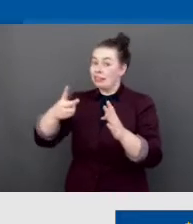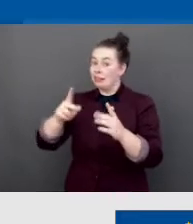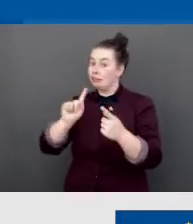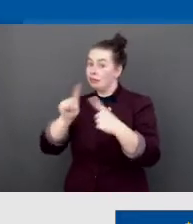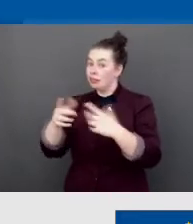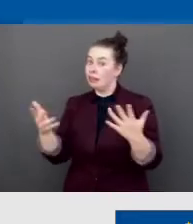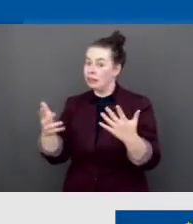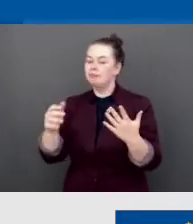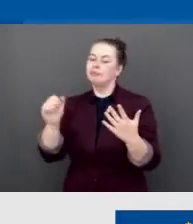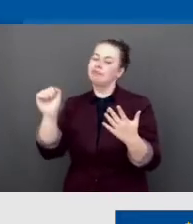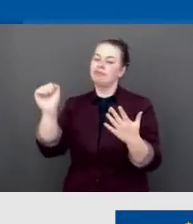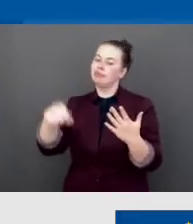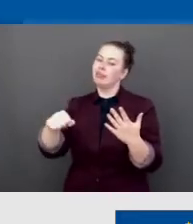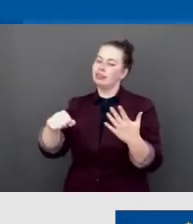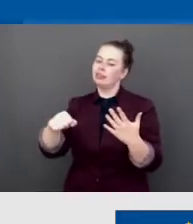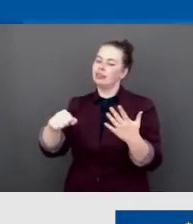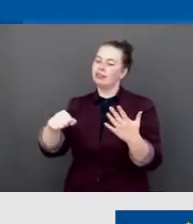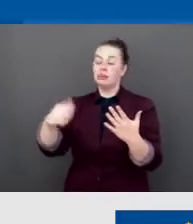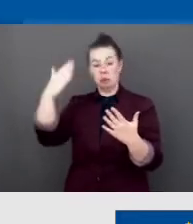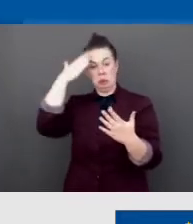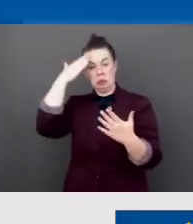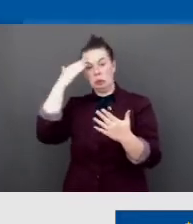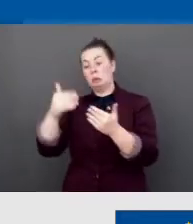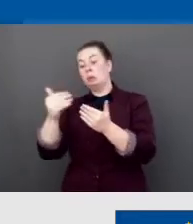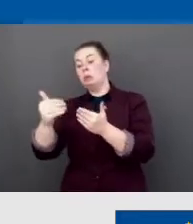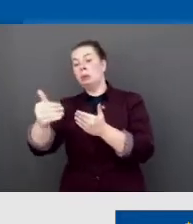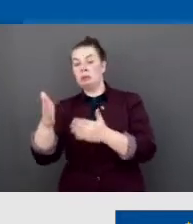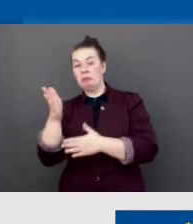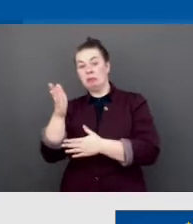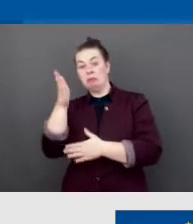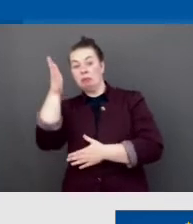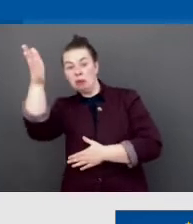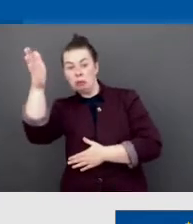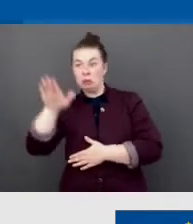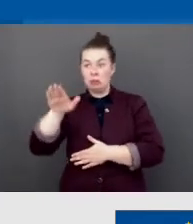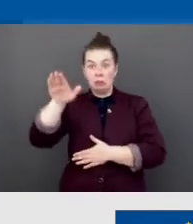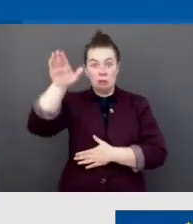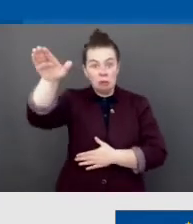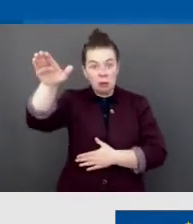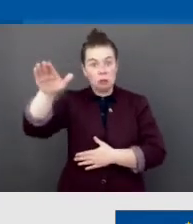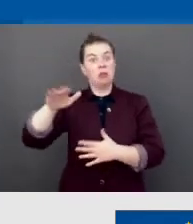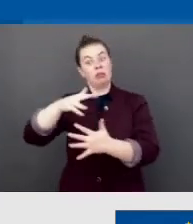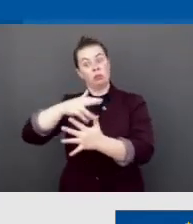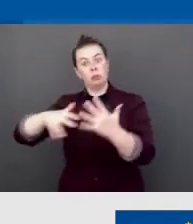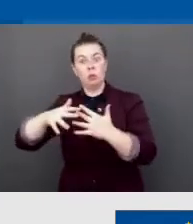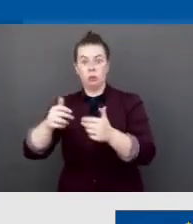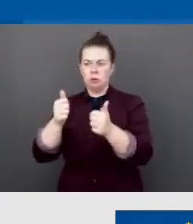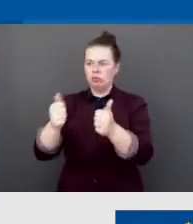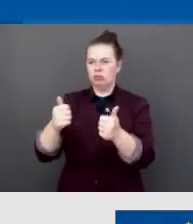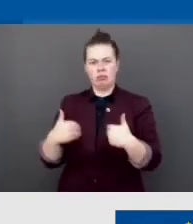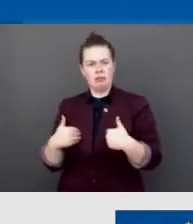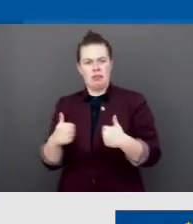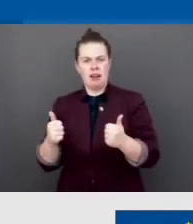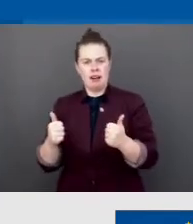in coming years, healthcare and social care will be an effective part of European growth